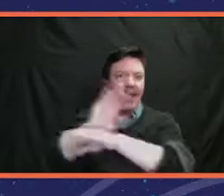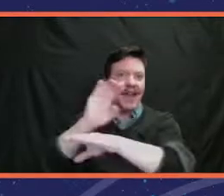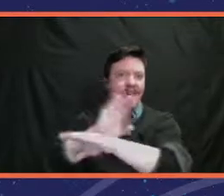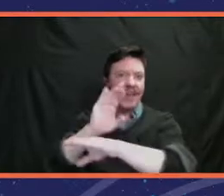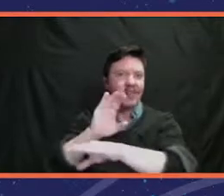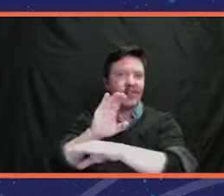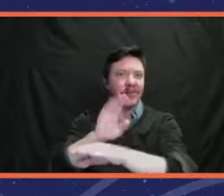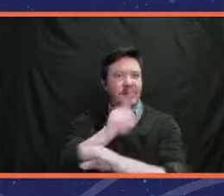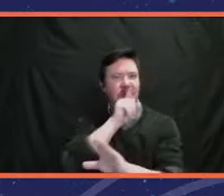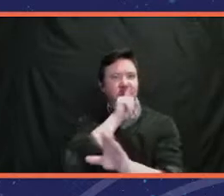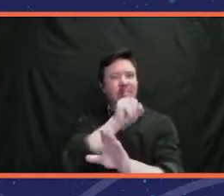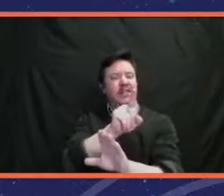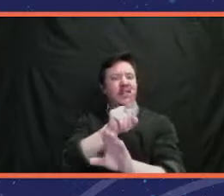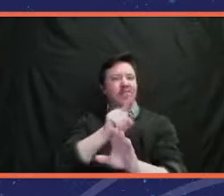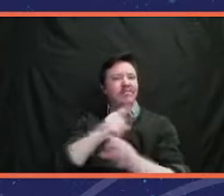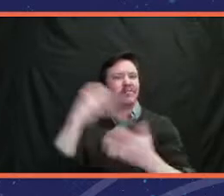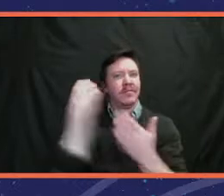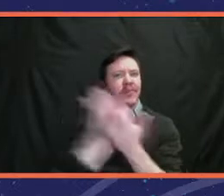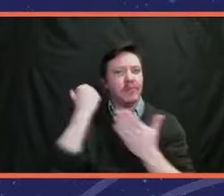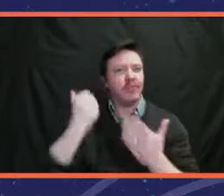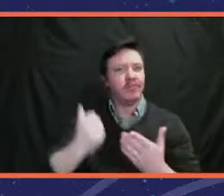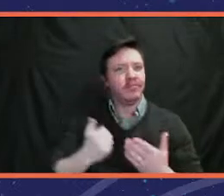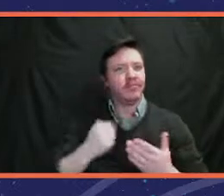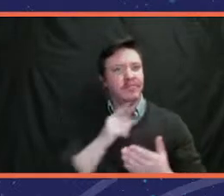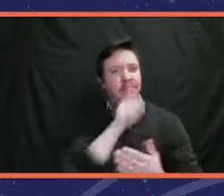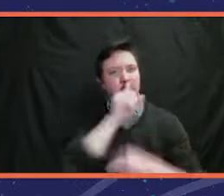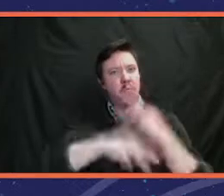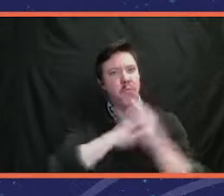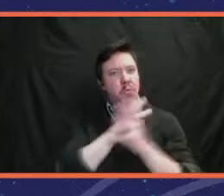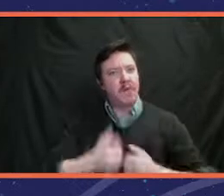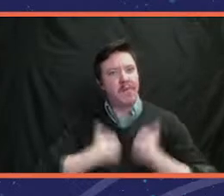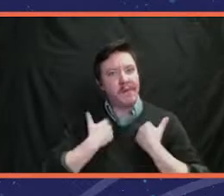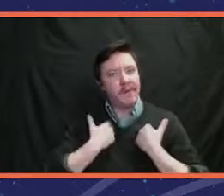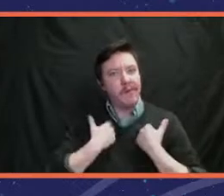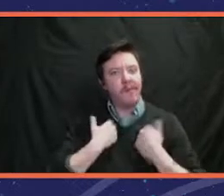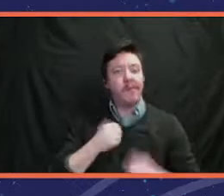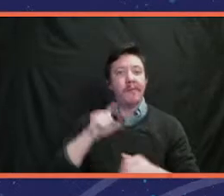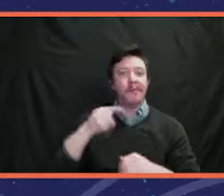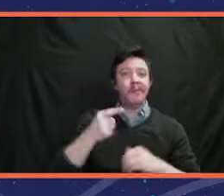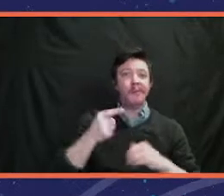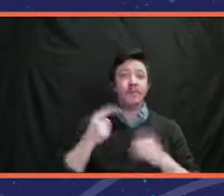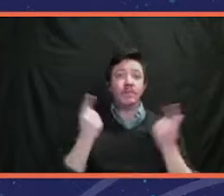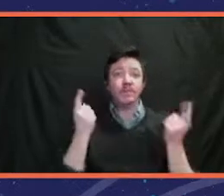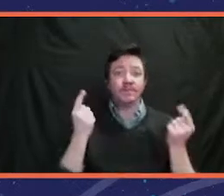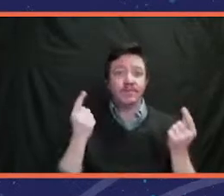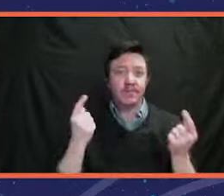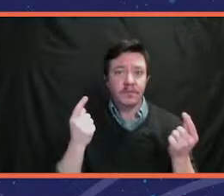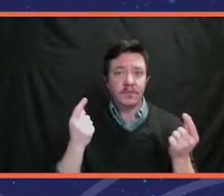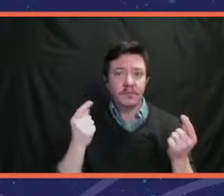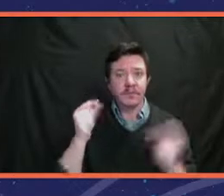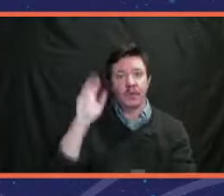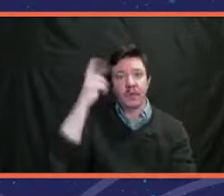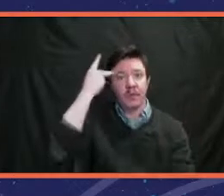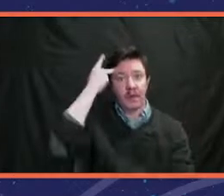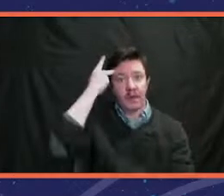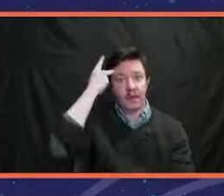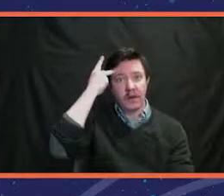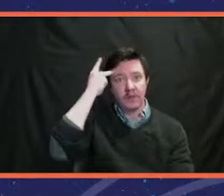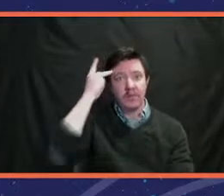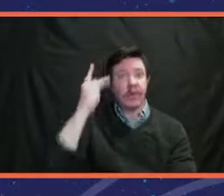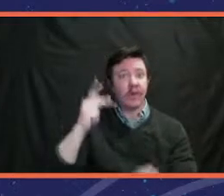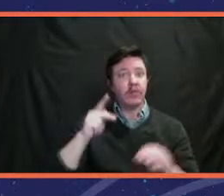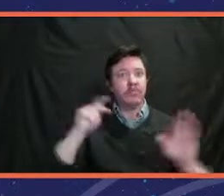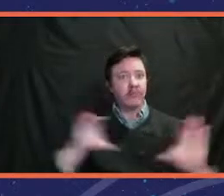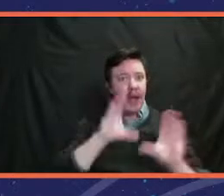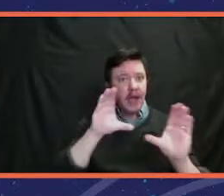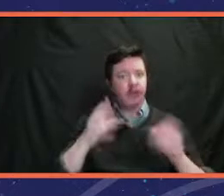life. So yeah, the first step of the series was some political ed inspired by what we were